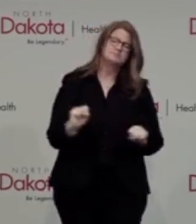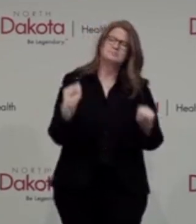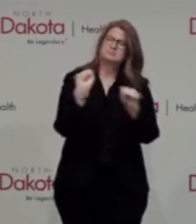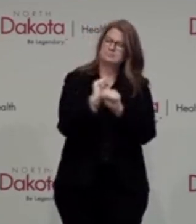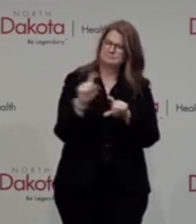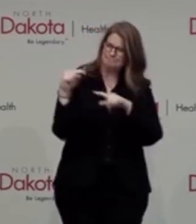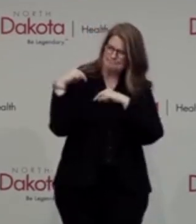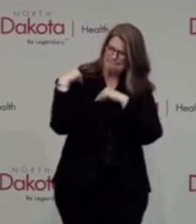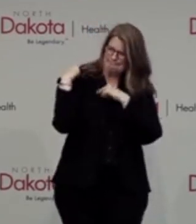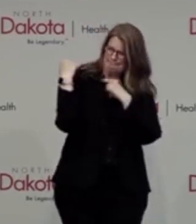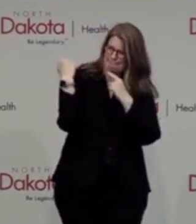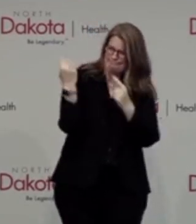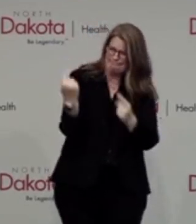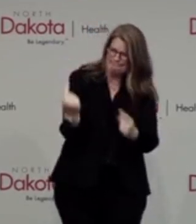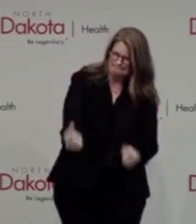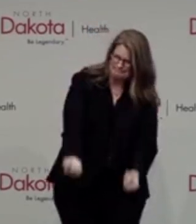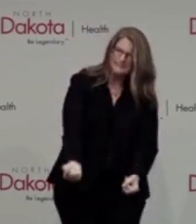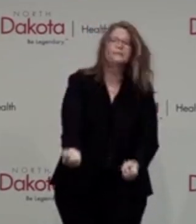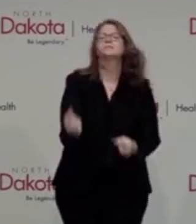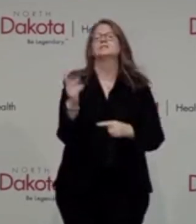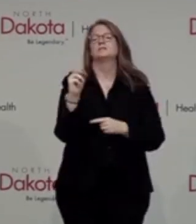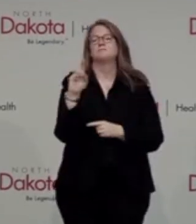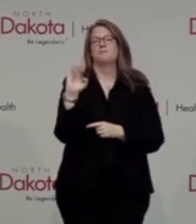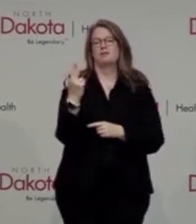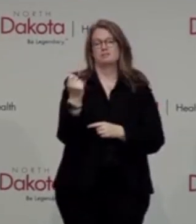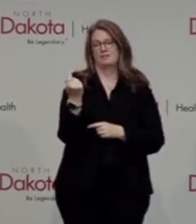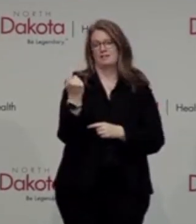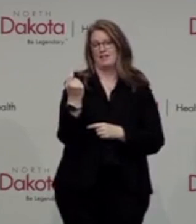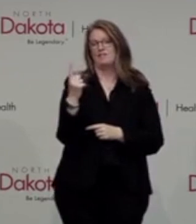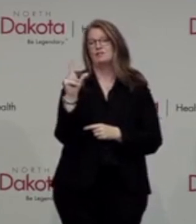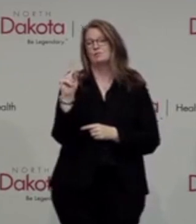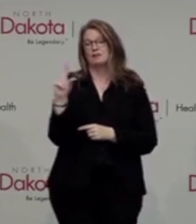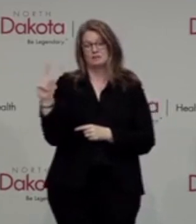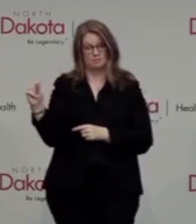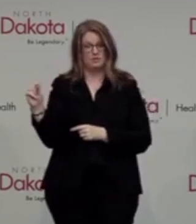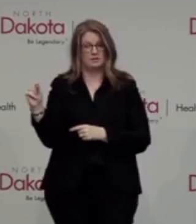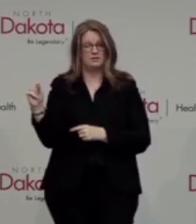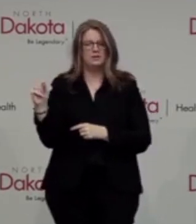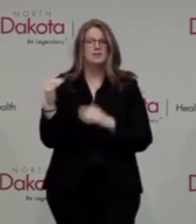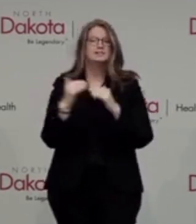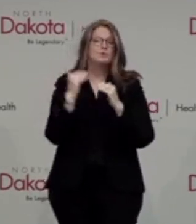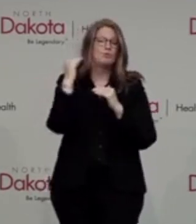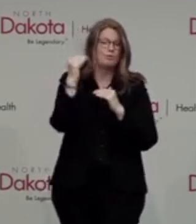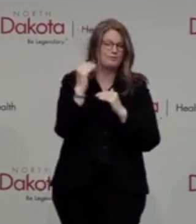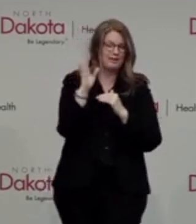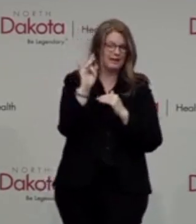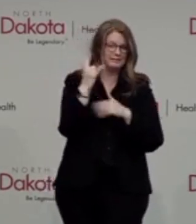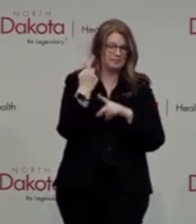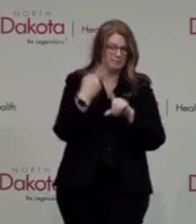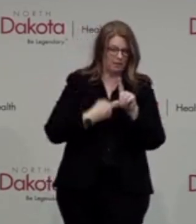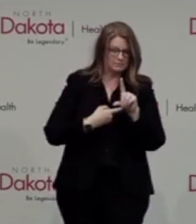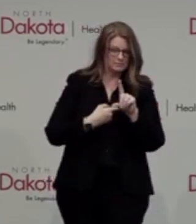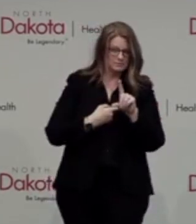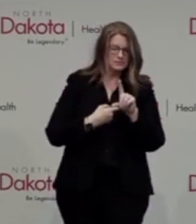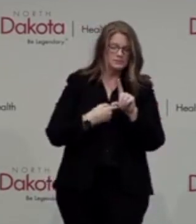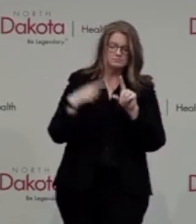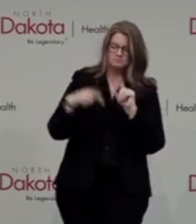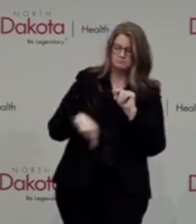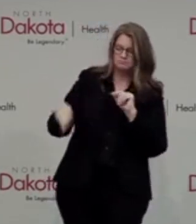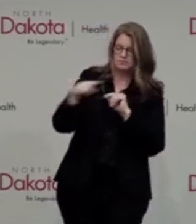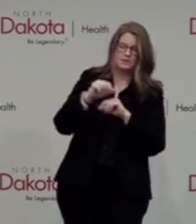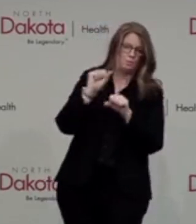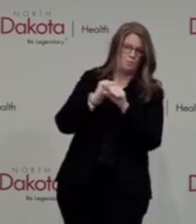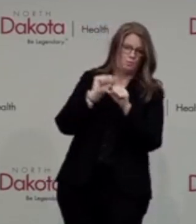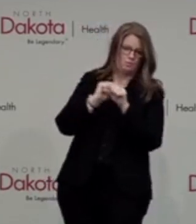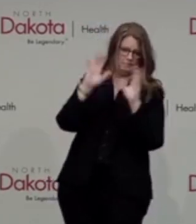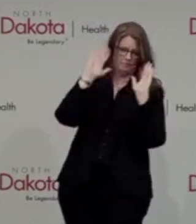first case was identified in North Dakota on March 11th, 2020. So that's over 18 months that some of these dedicated workers have been